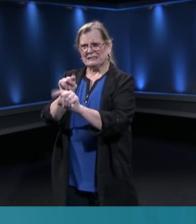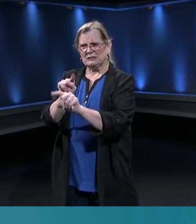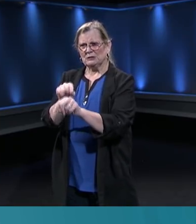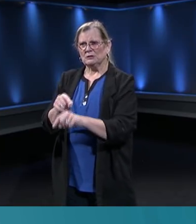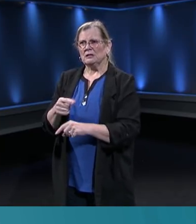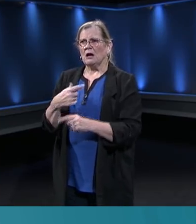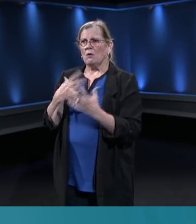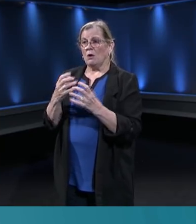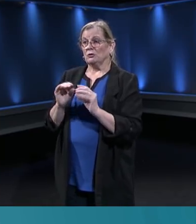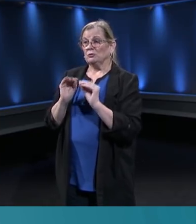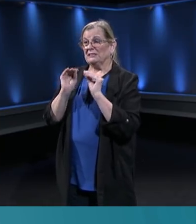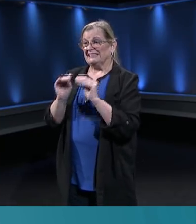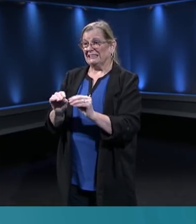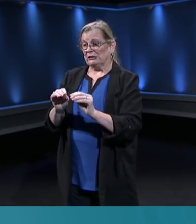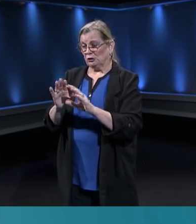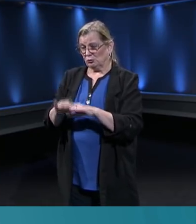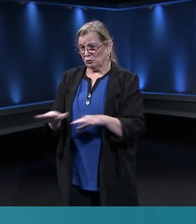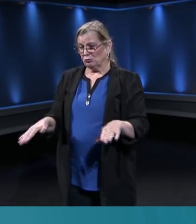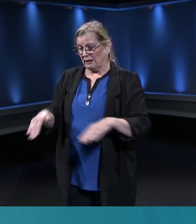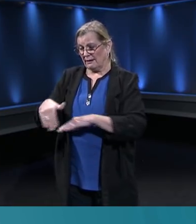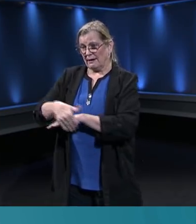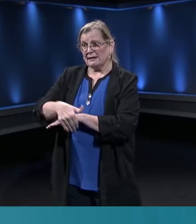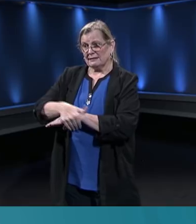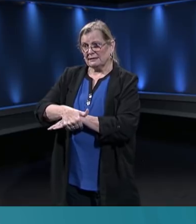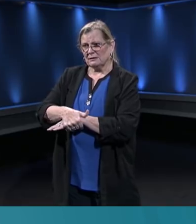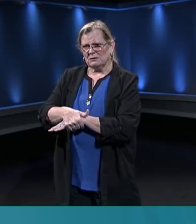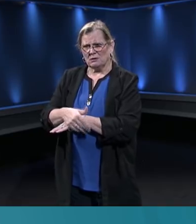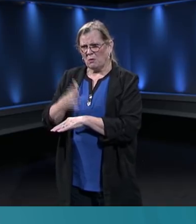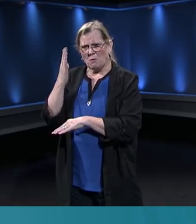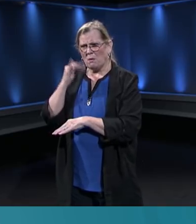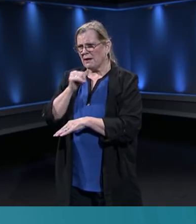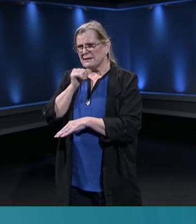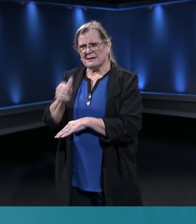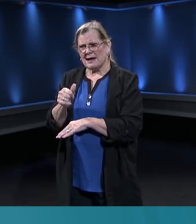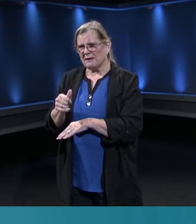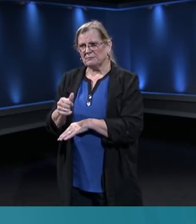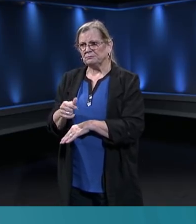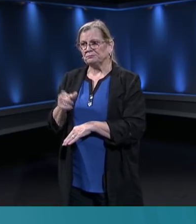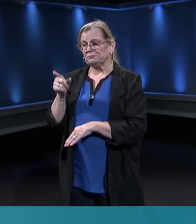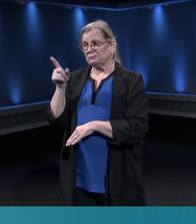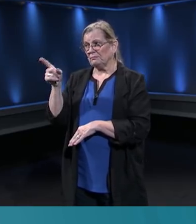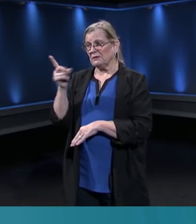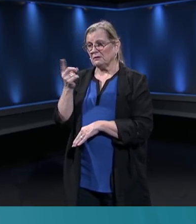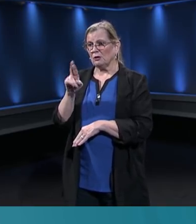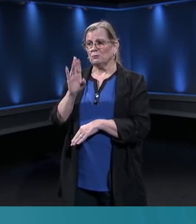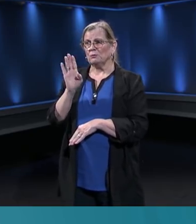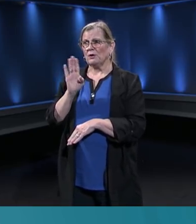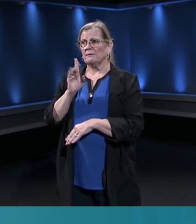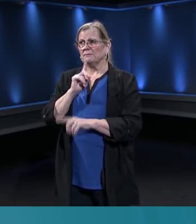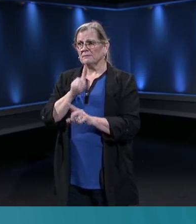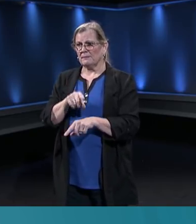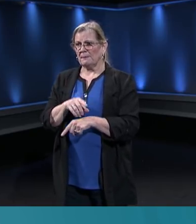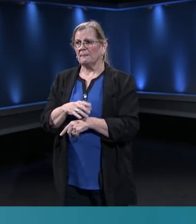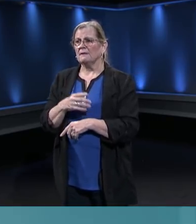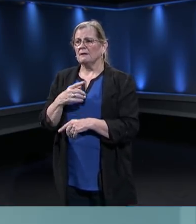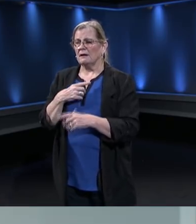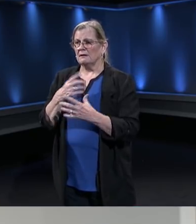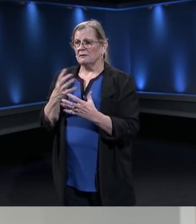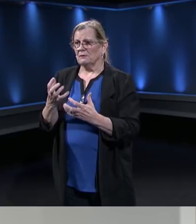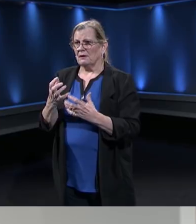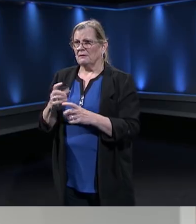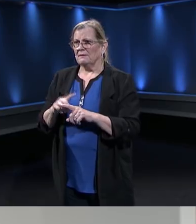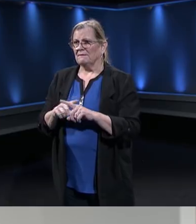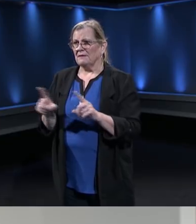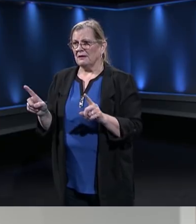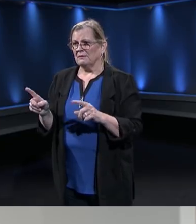things I want you to know is we're going to be very, very flexible. We're working with the Commonwealth of Virginia, and we're going to be very flexible about